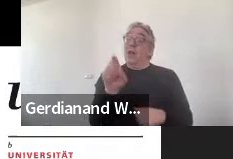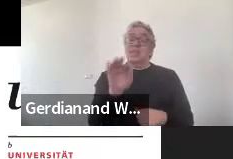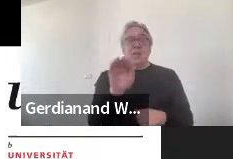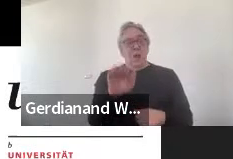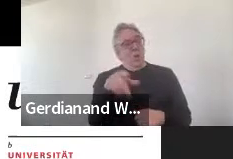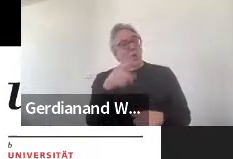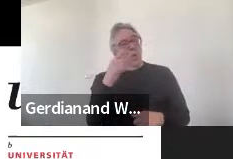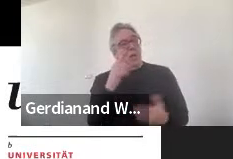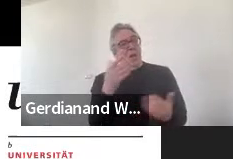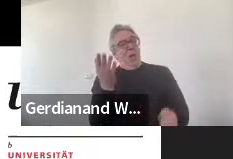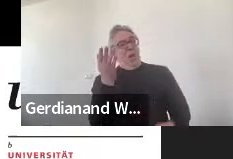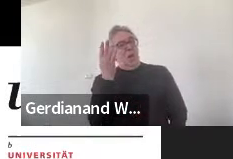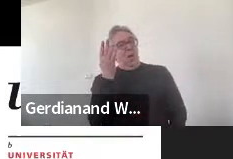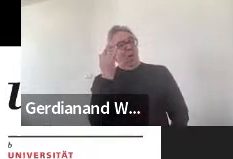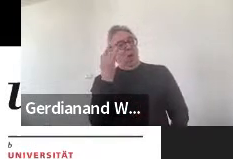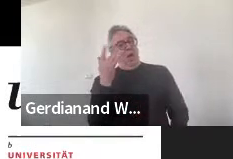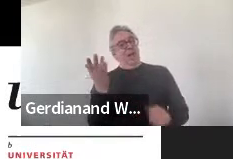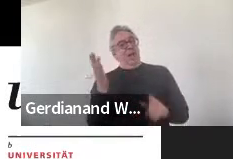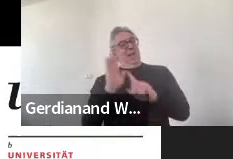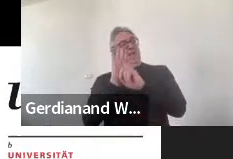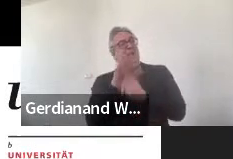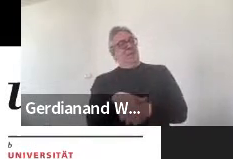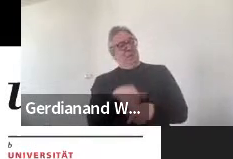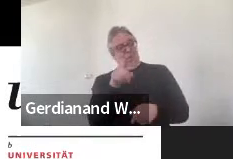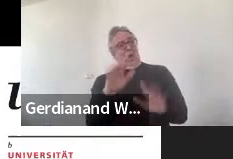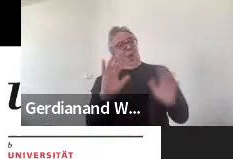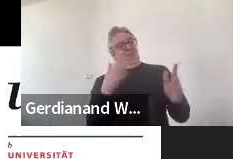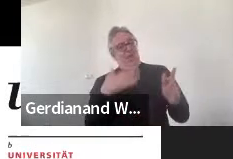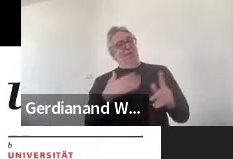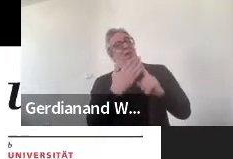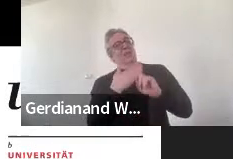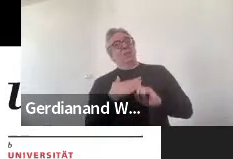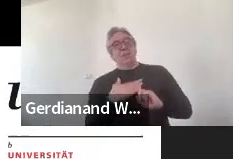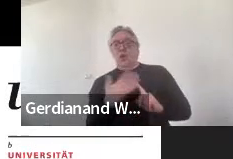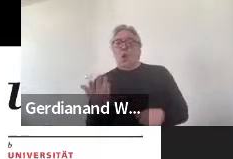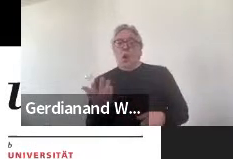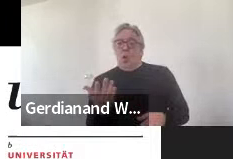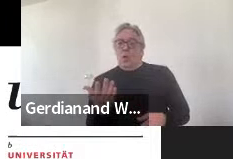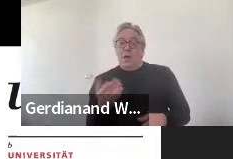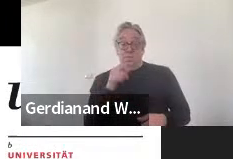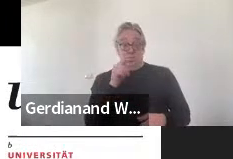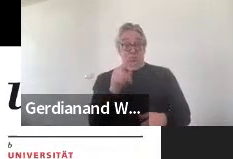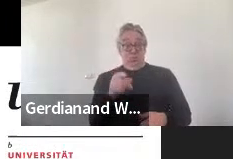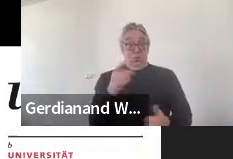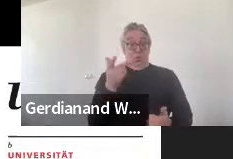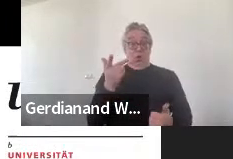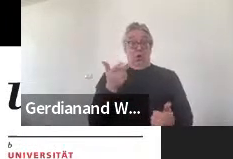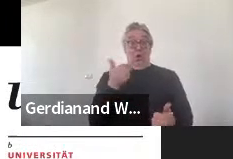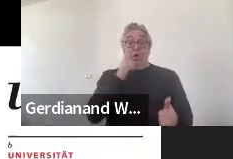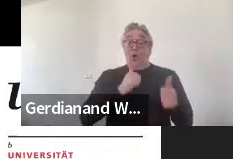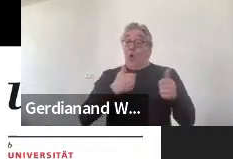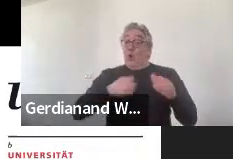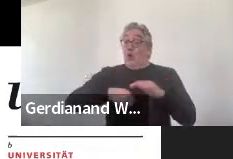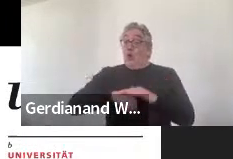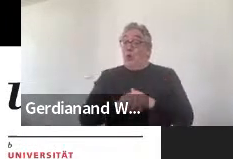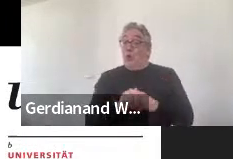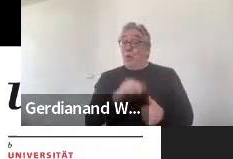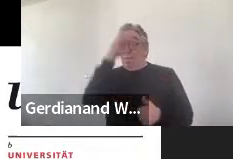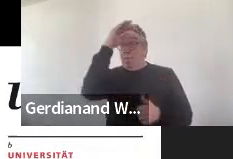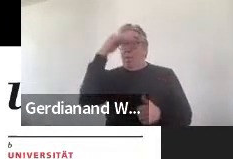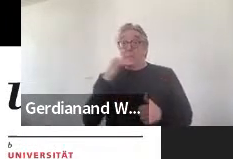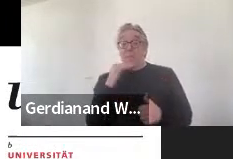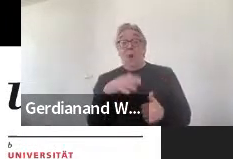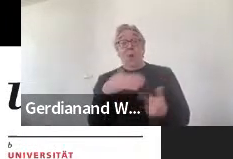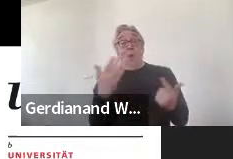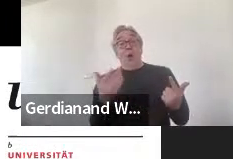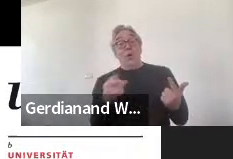the main reason for the discrimination you faced? Was it your role as a daughter, as a person with disability, or